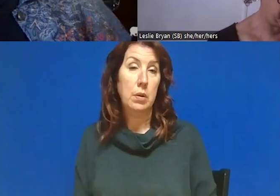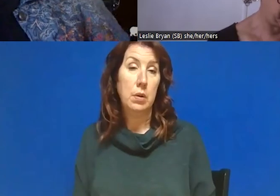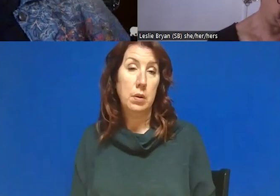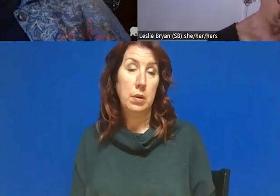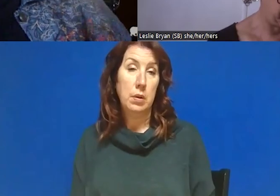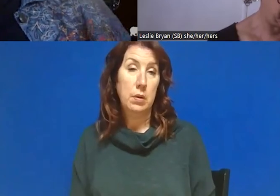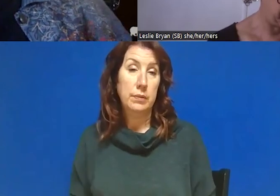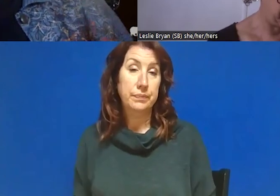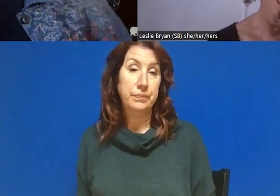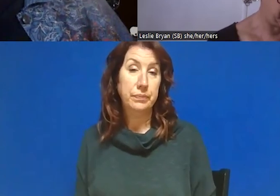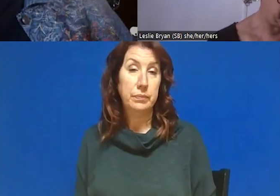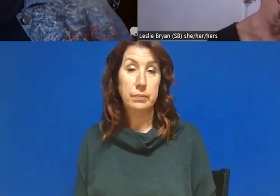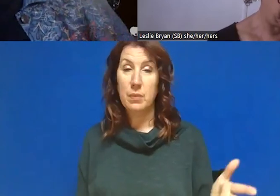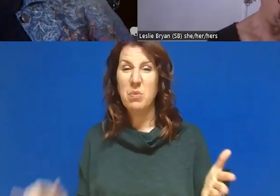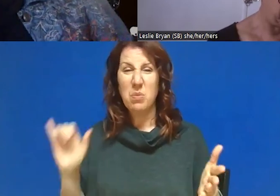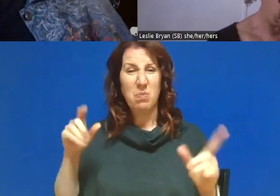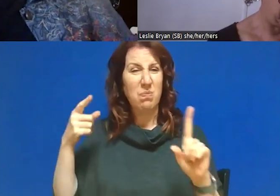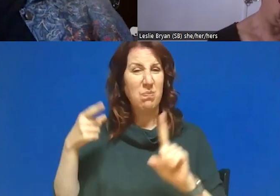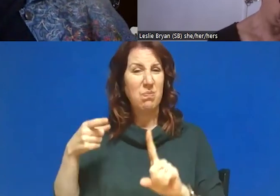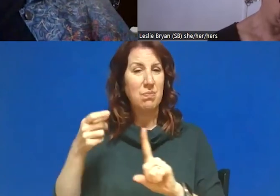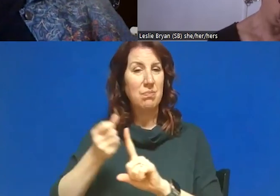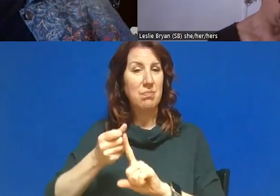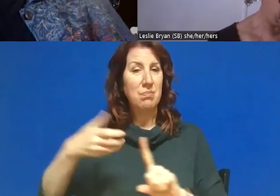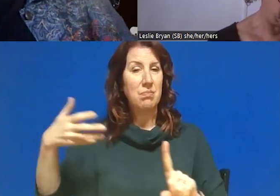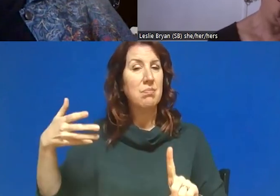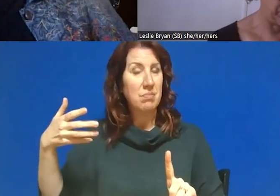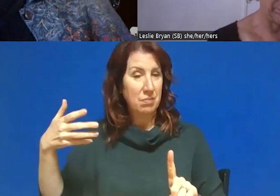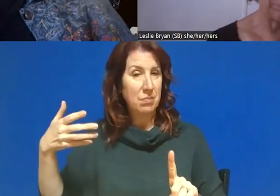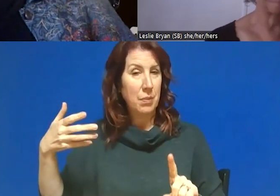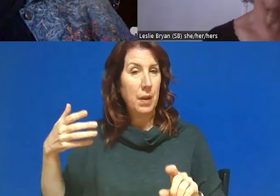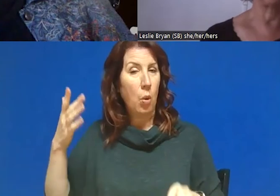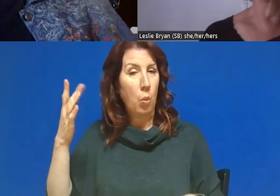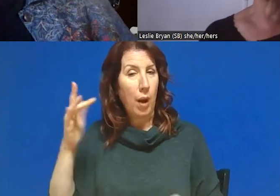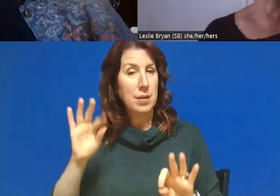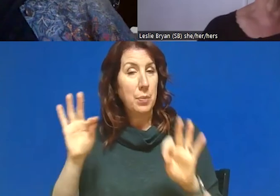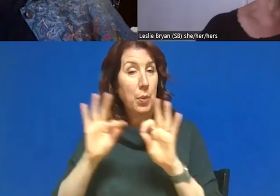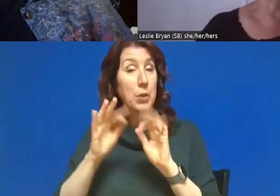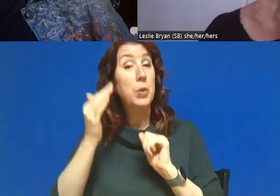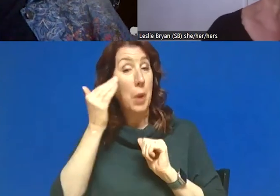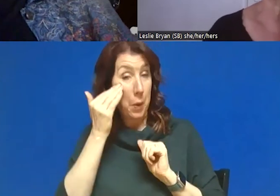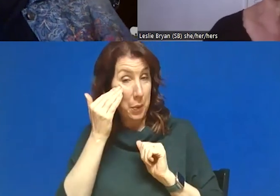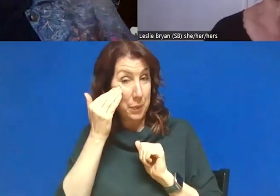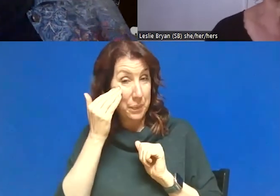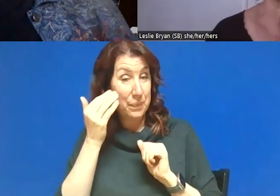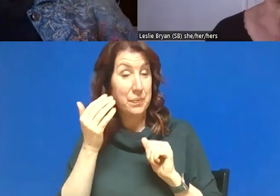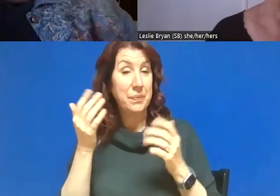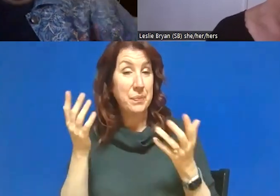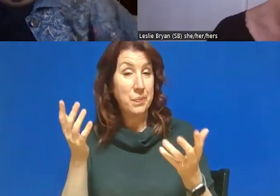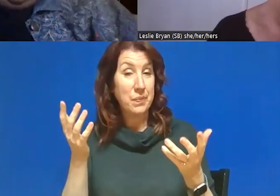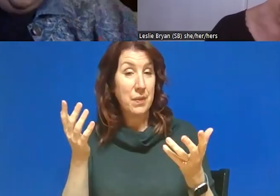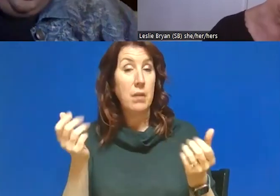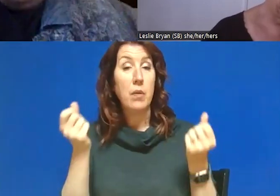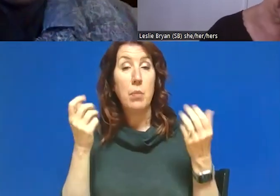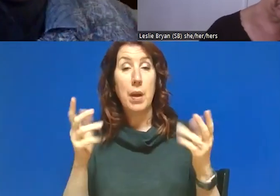But that's really where the history of that comes from, and why it's important to know it. Because, you know, for a lot of